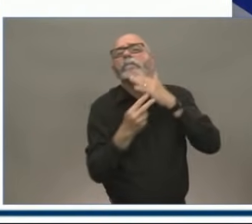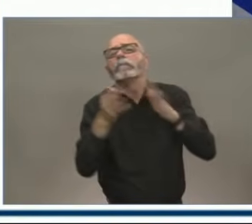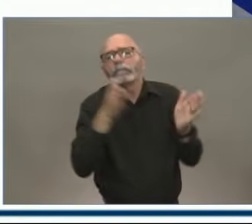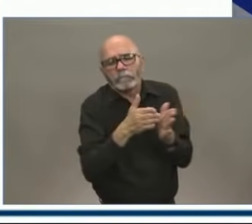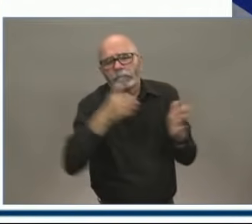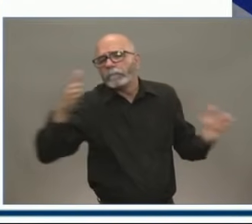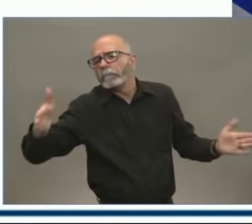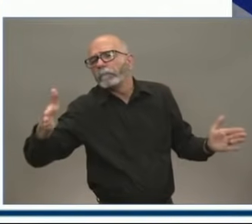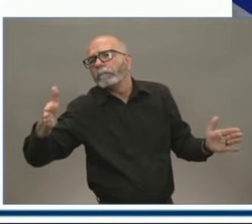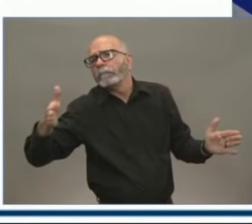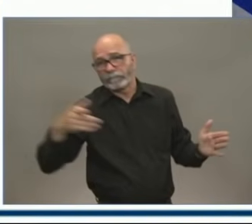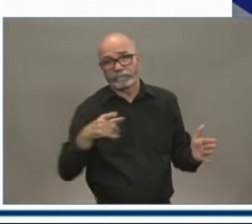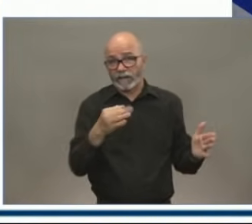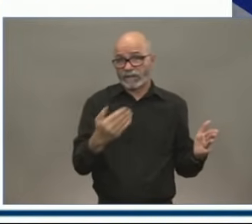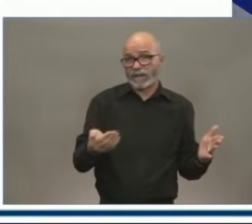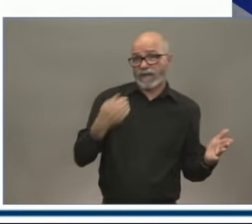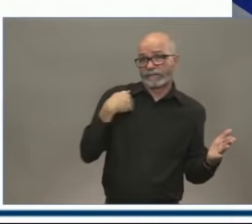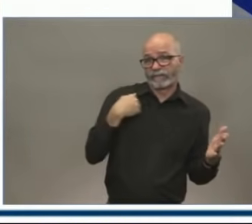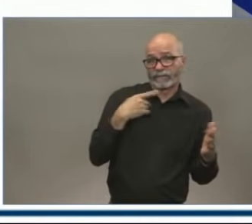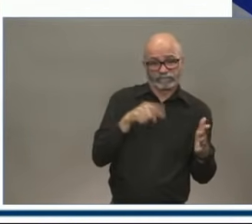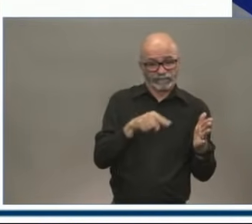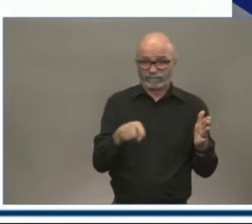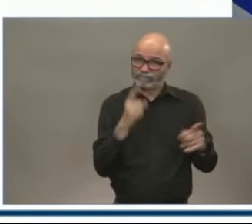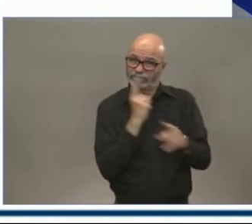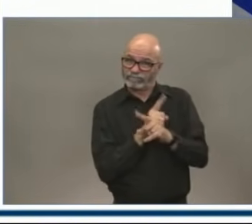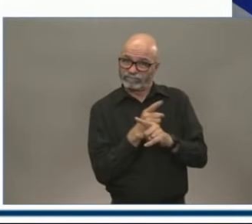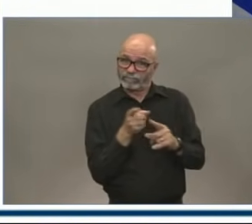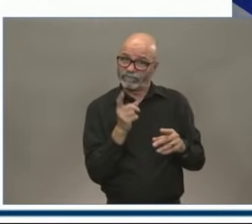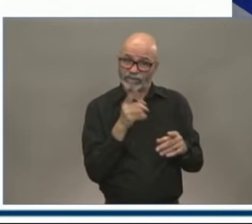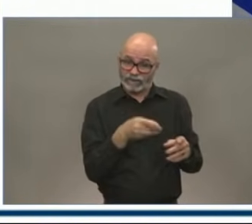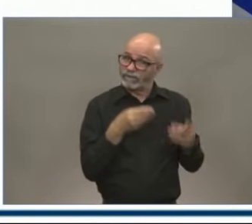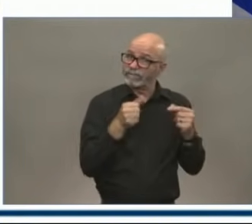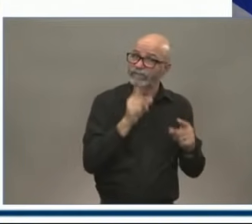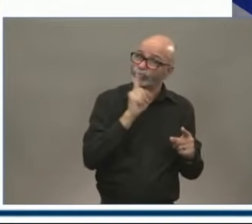it was the appropriate spending and whether it achieved the